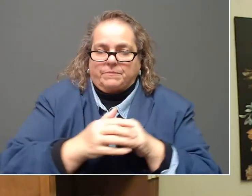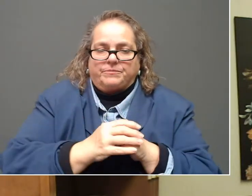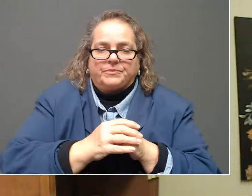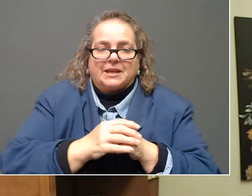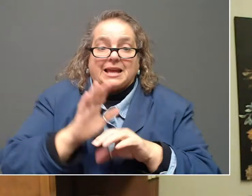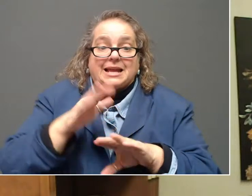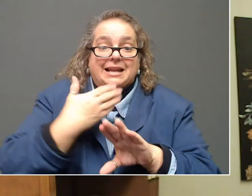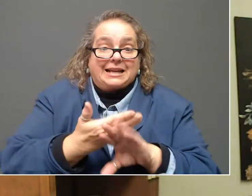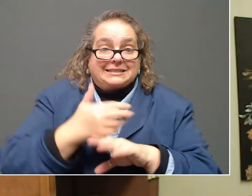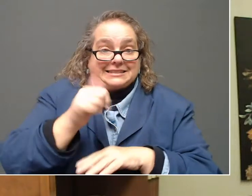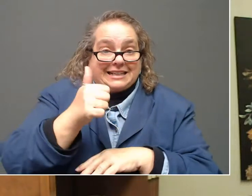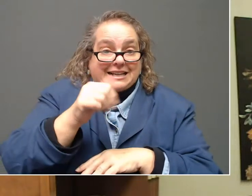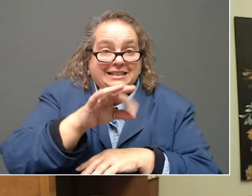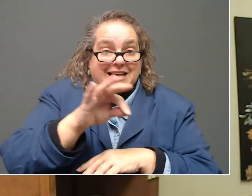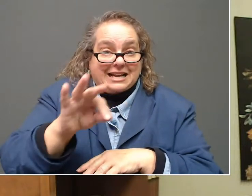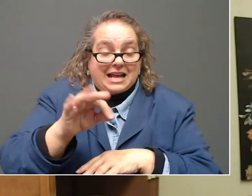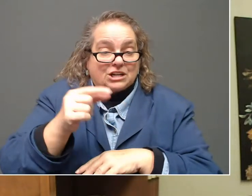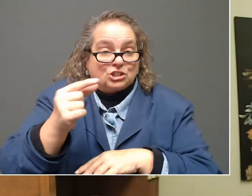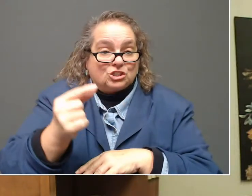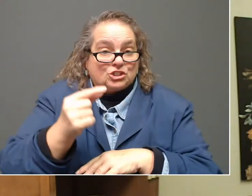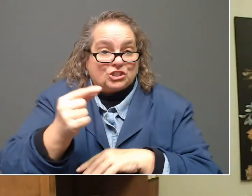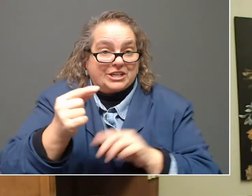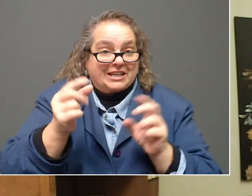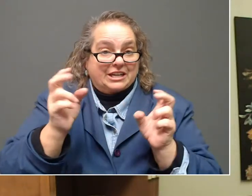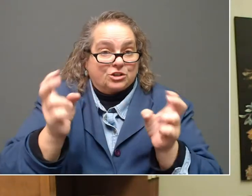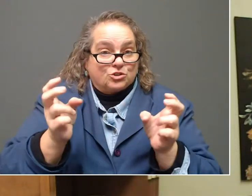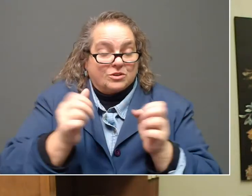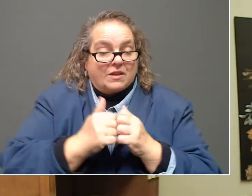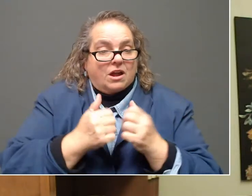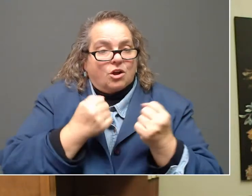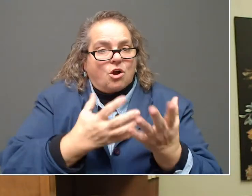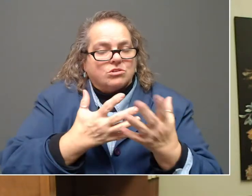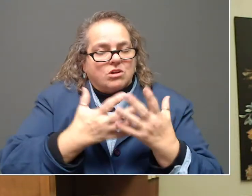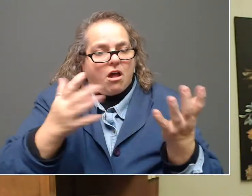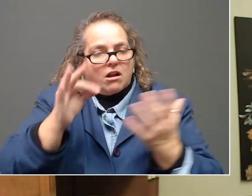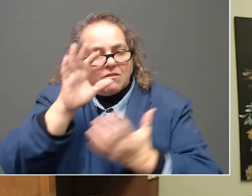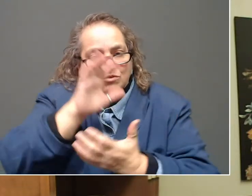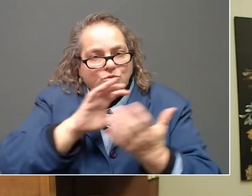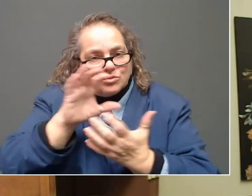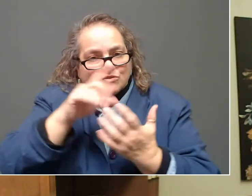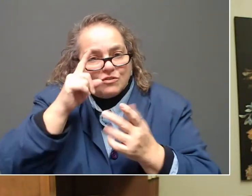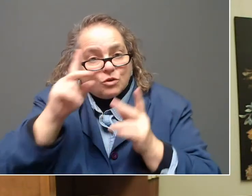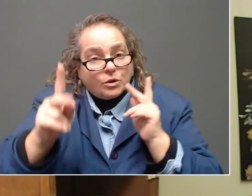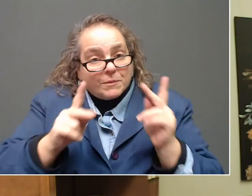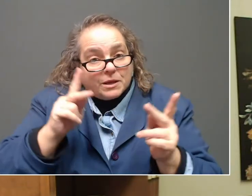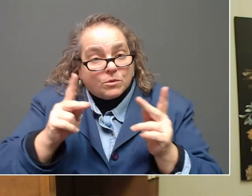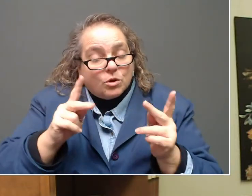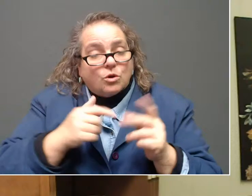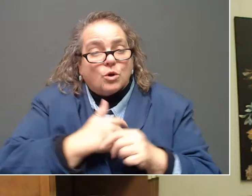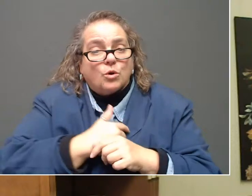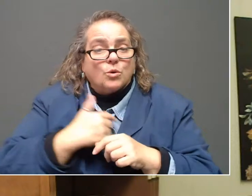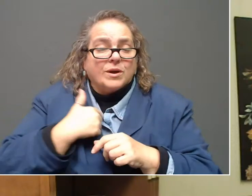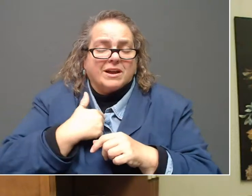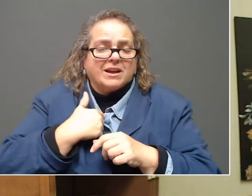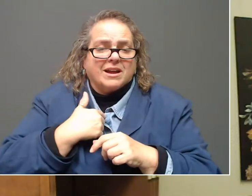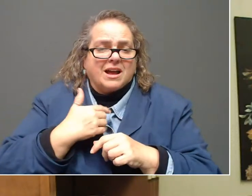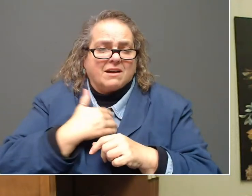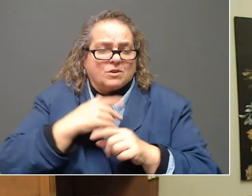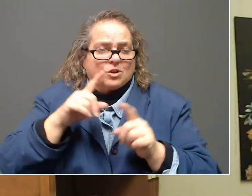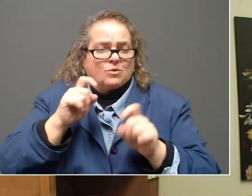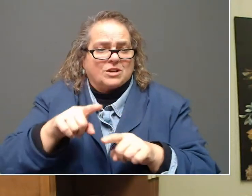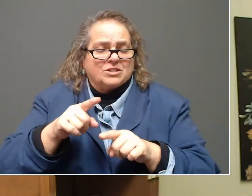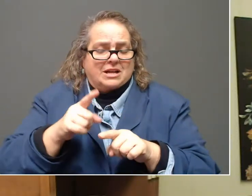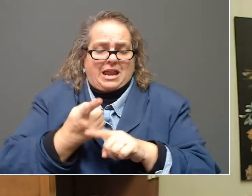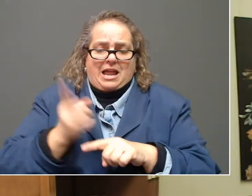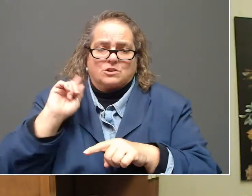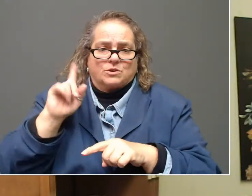At that point, if they're not spent, Bank of America will return those to us and we can reissue you a paper card, but it will obviously then mean